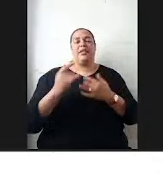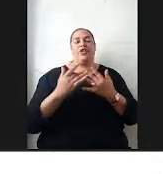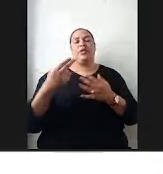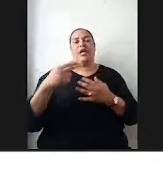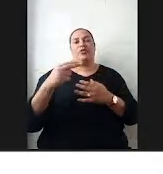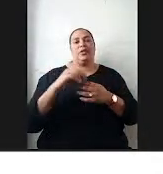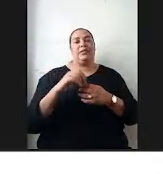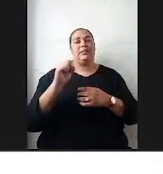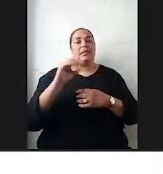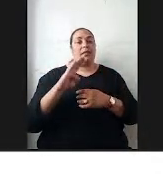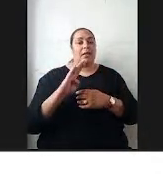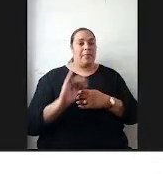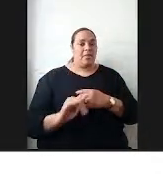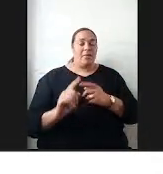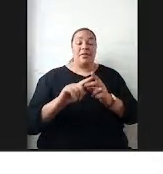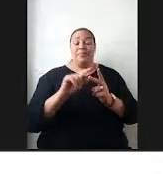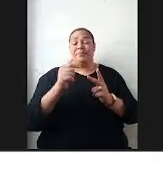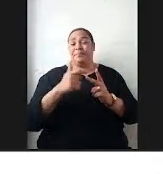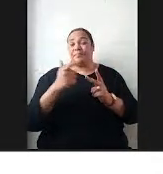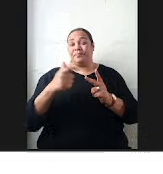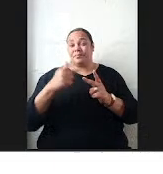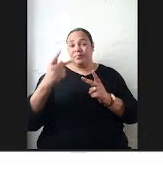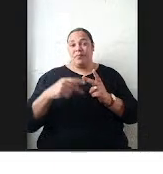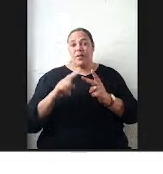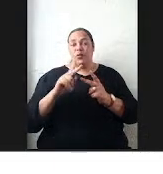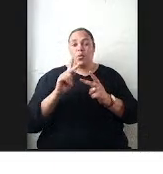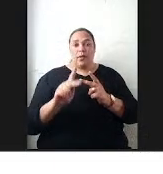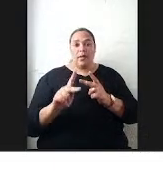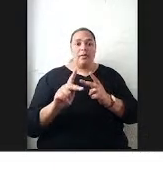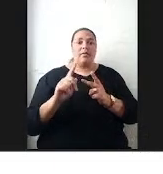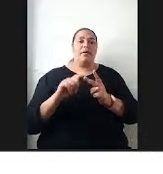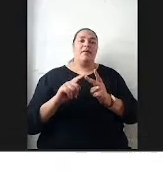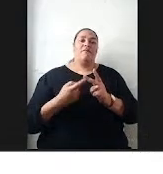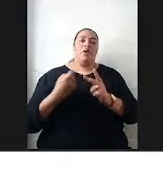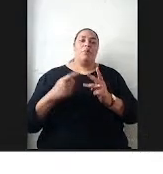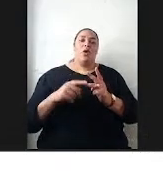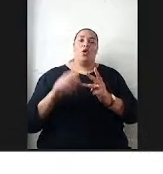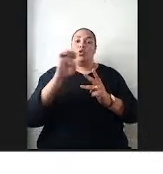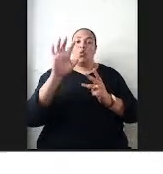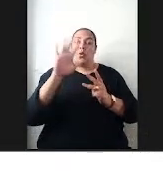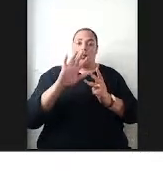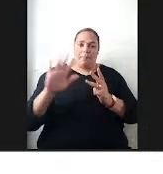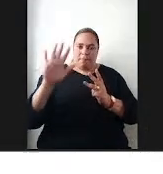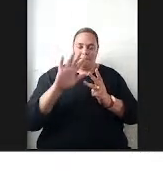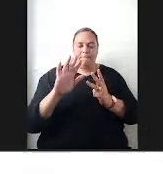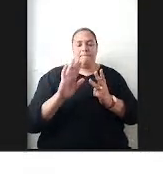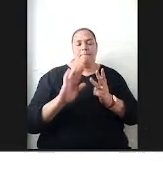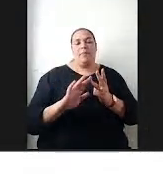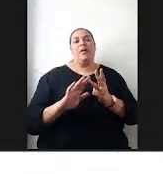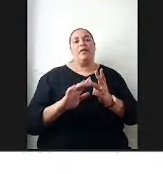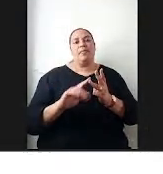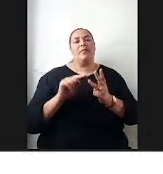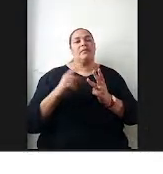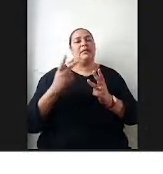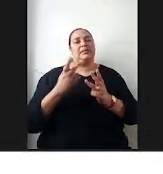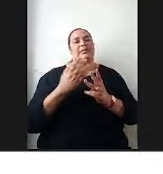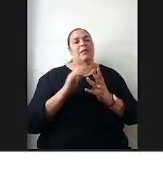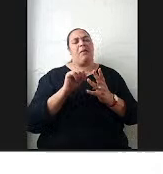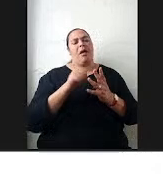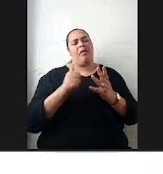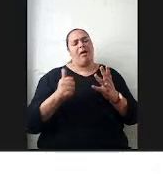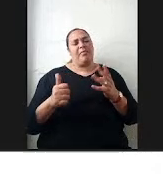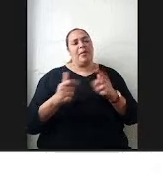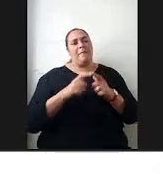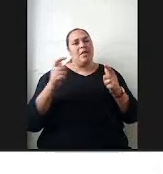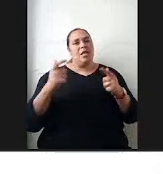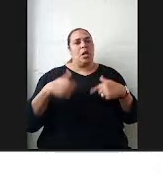big projects are from the UK and from Europe. And there are also some other big local developers. One of